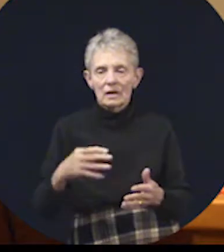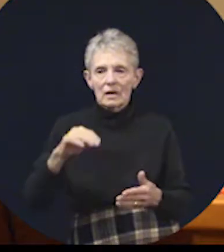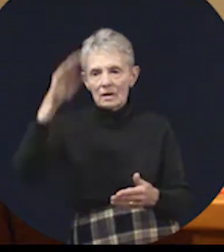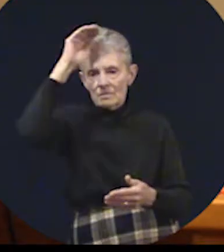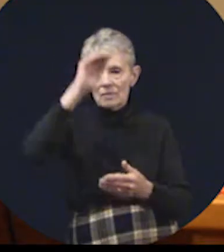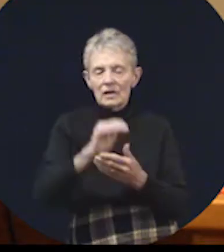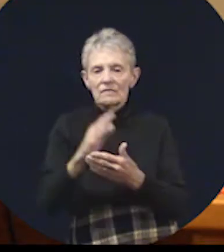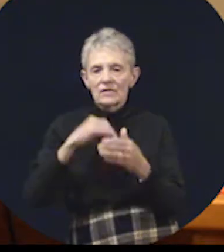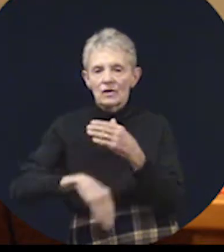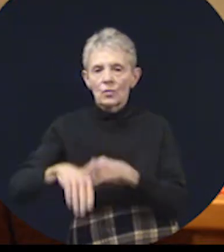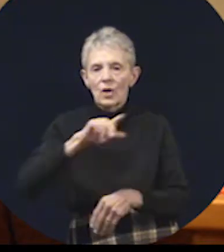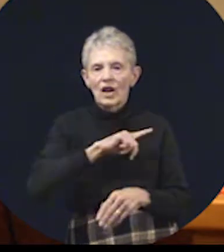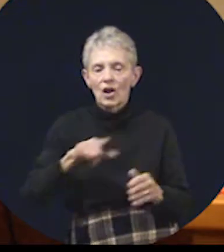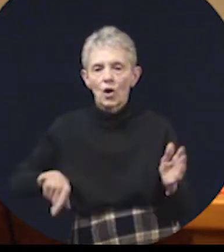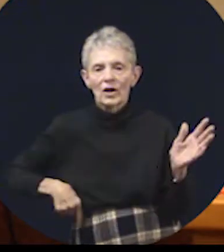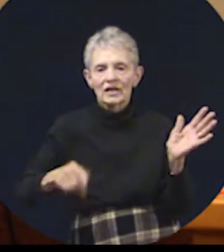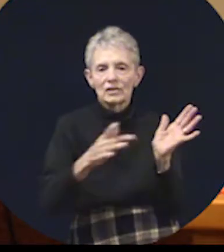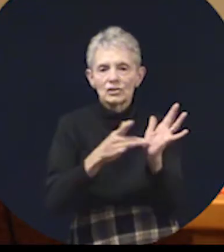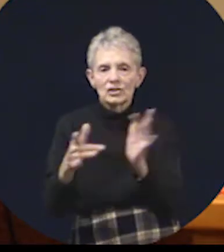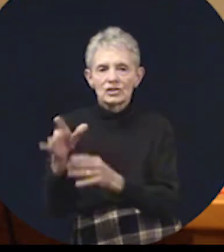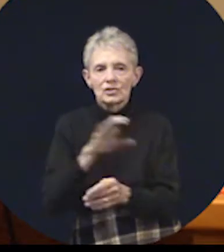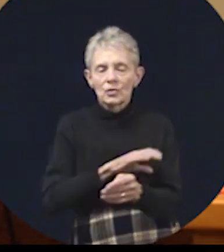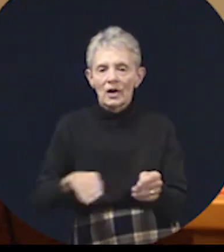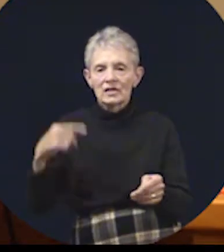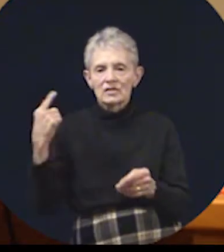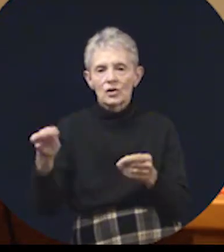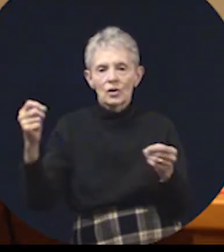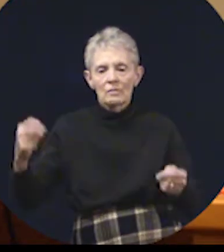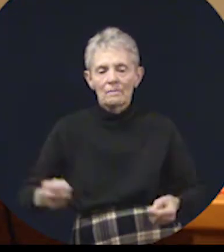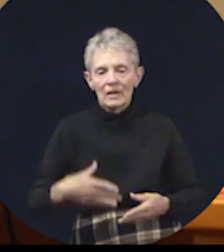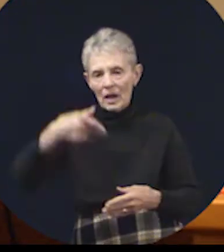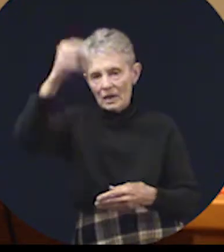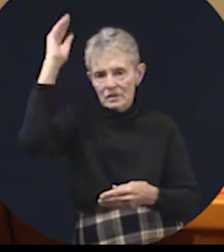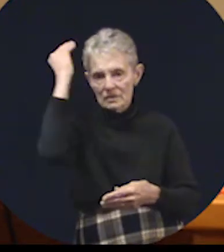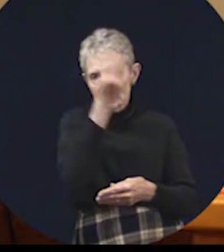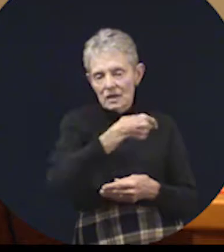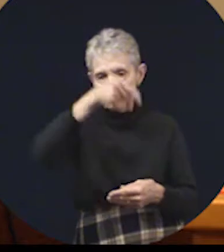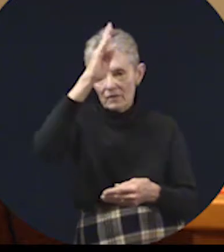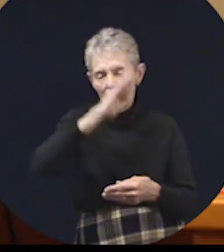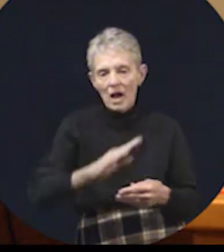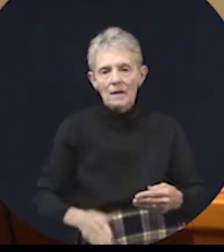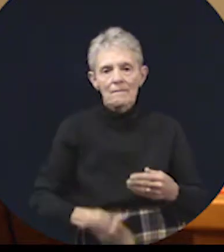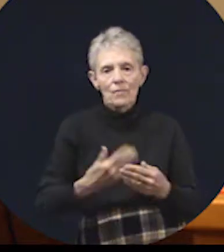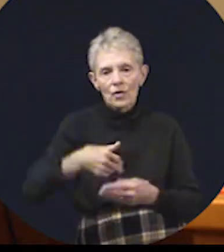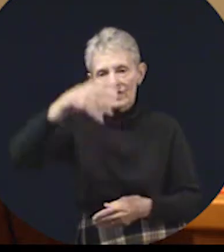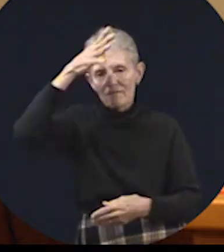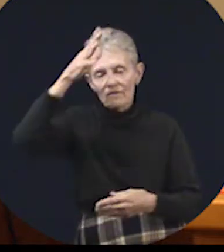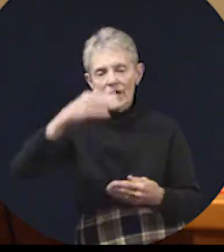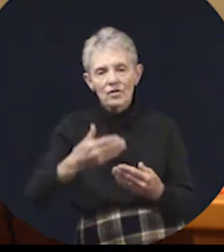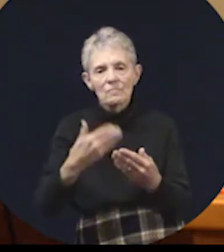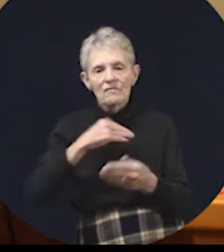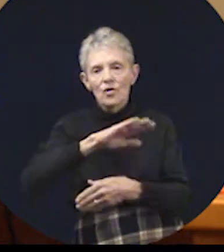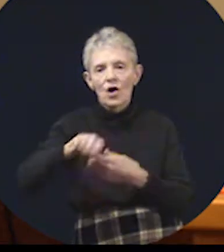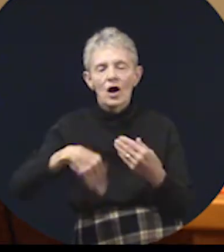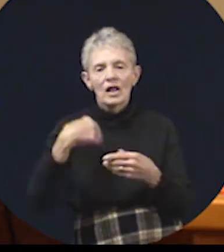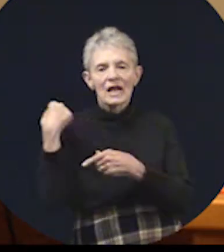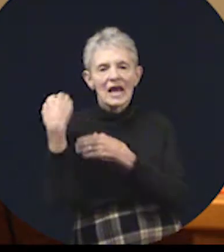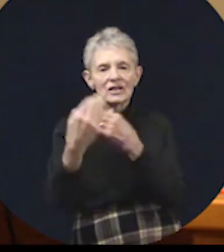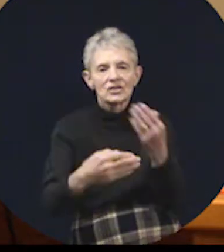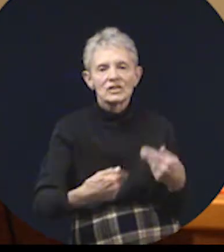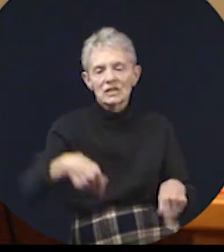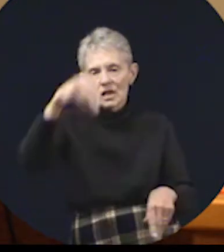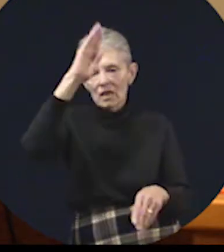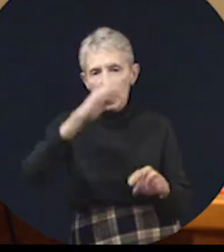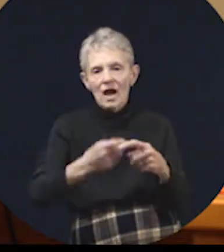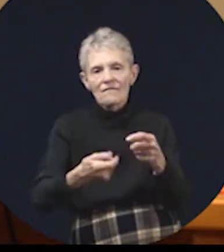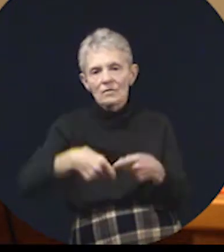believe in one Lord Jesus Christ, the only begotten Son of God, born of the Father before all ages, God from